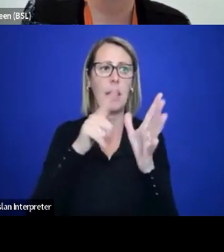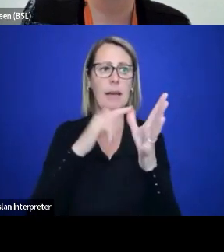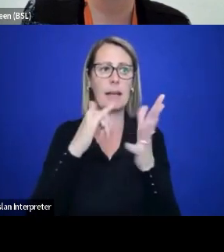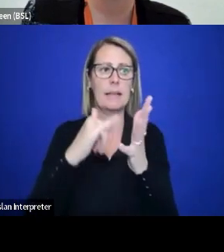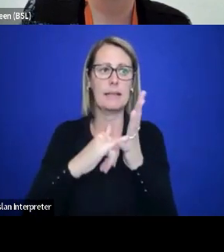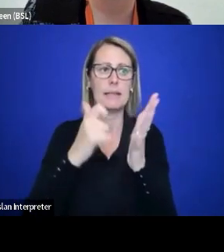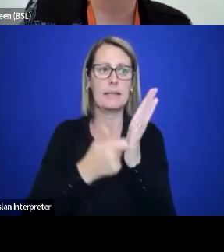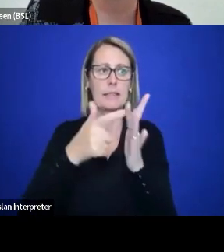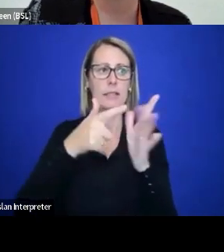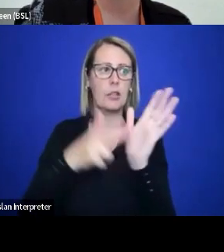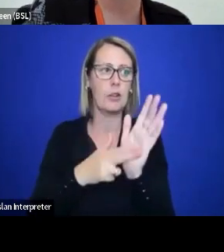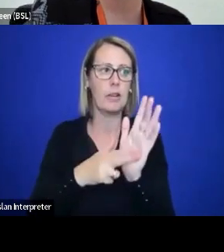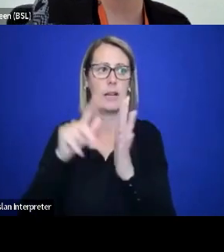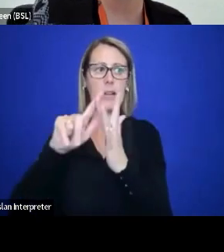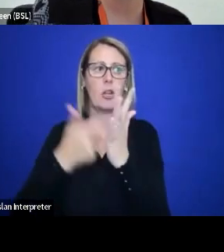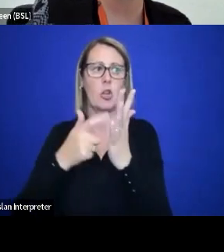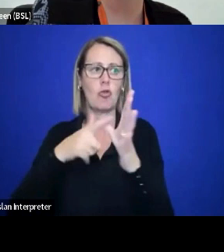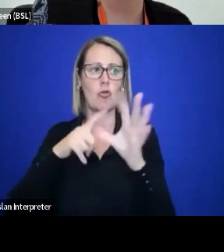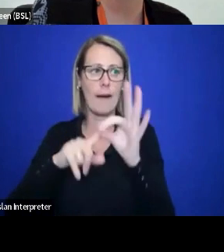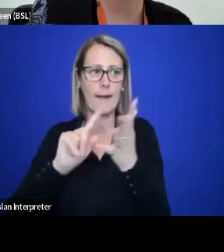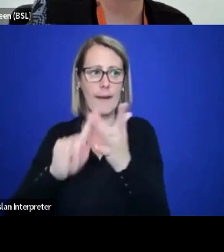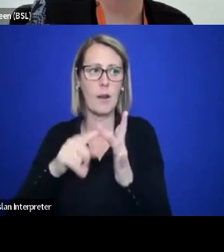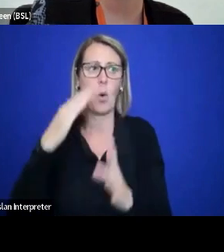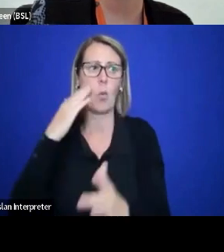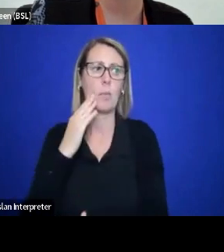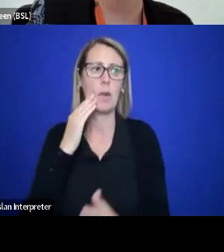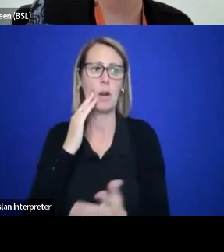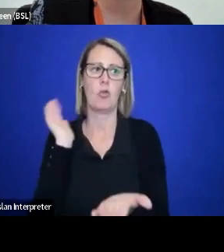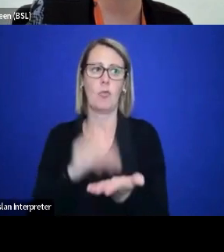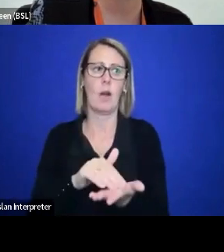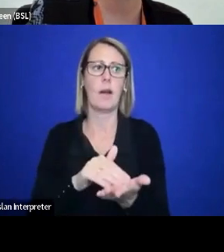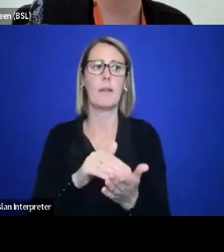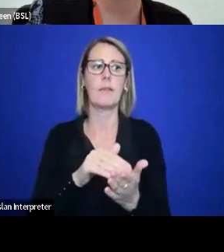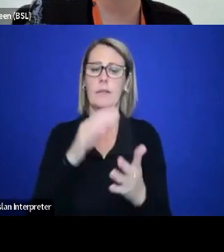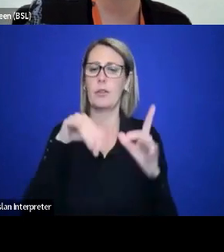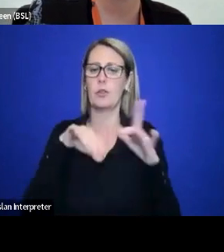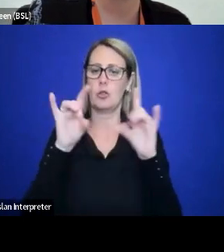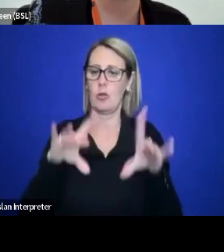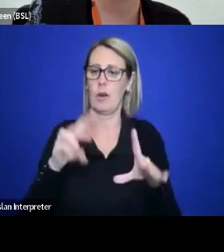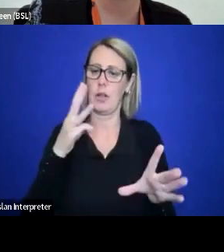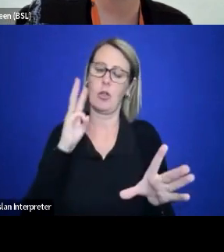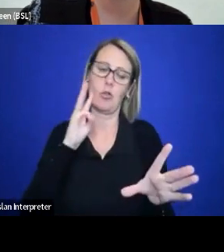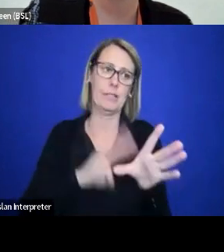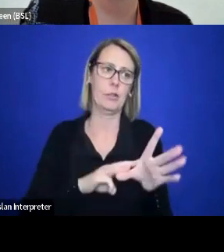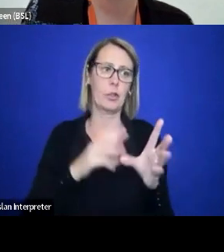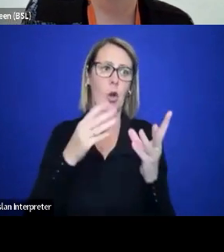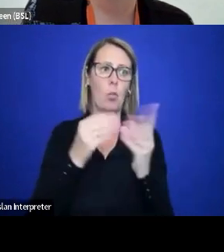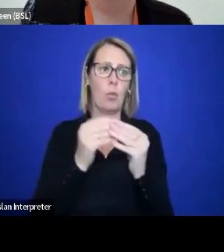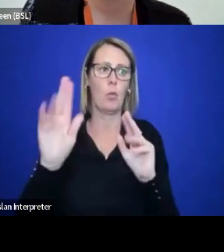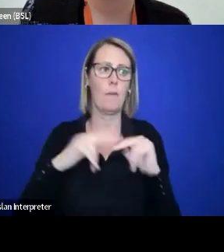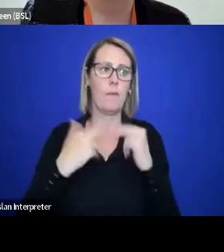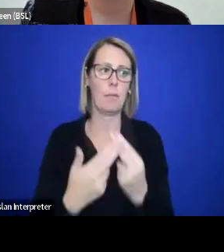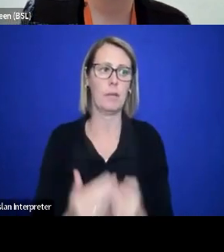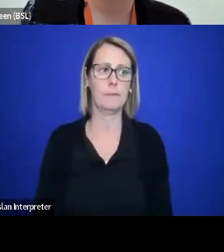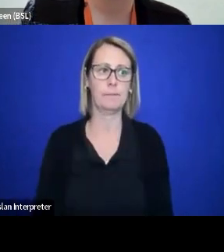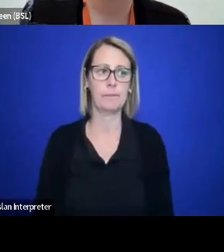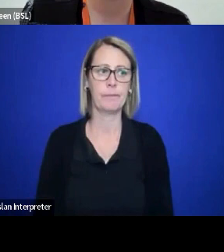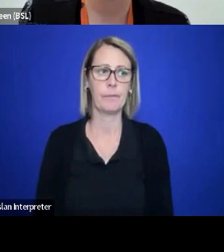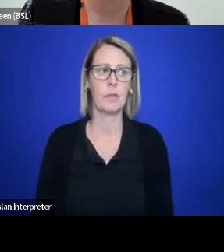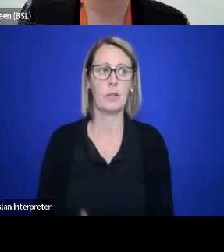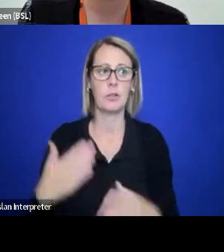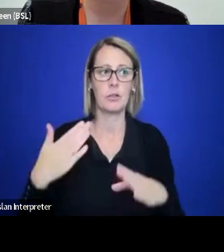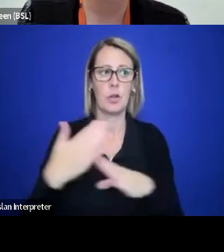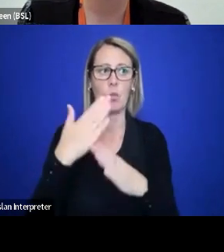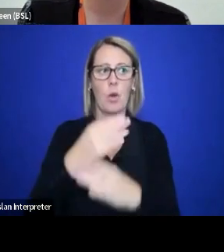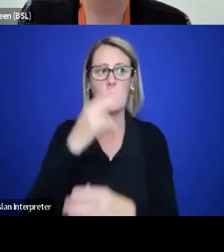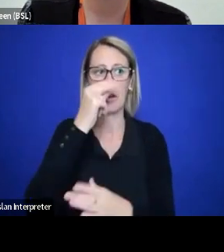Australian woman who arrived in Australia from Iraq 3 years ago with her family. She's currently working as